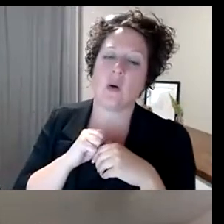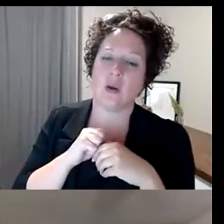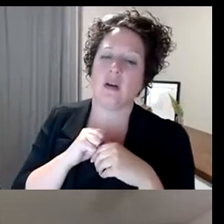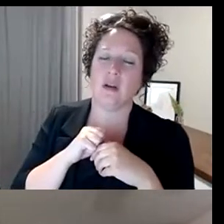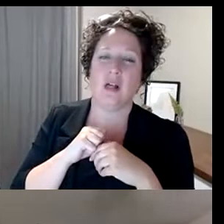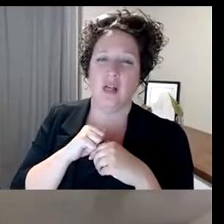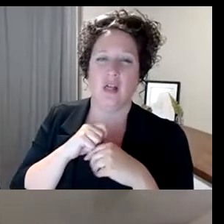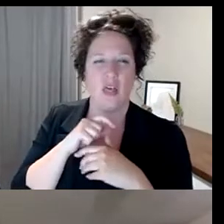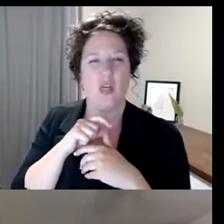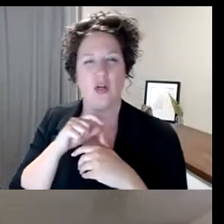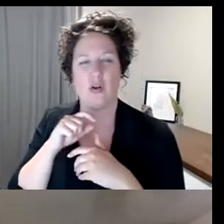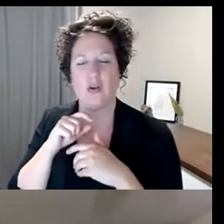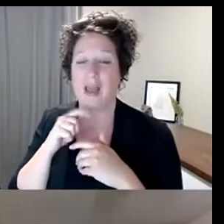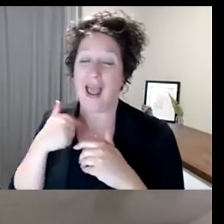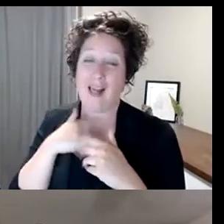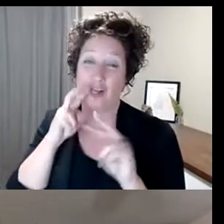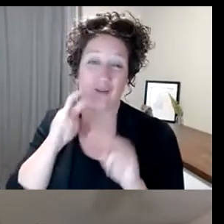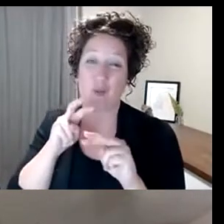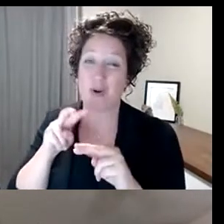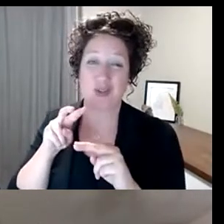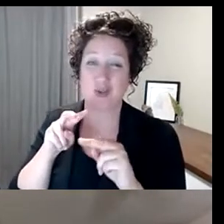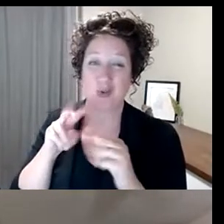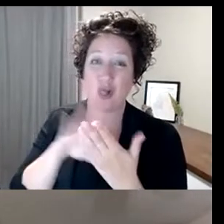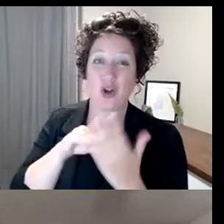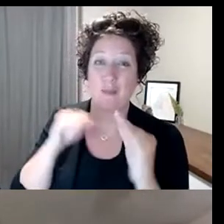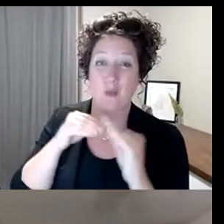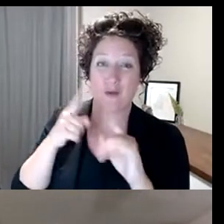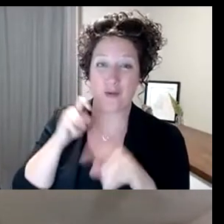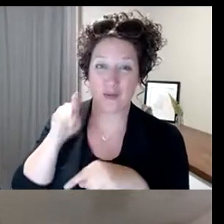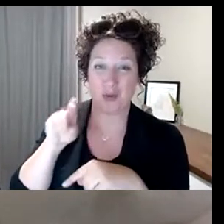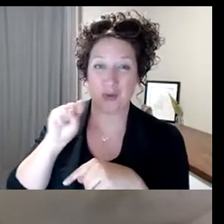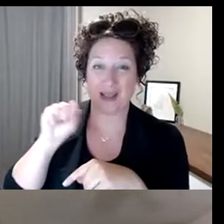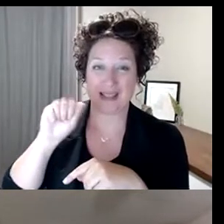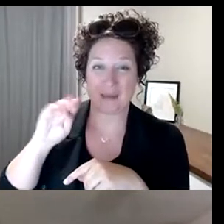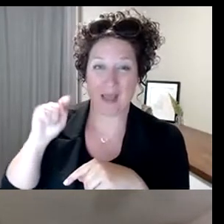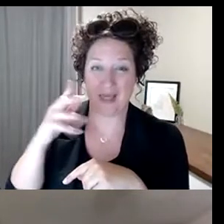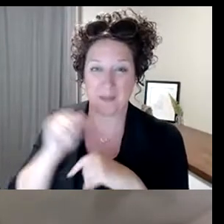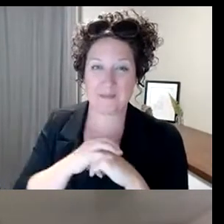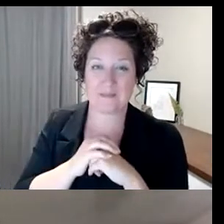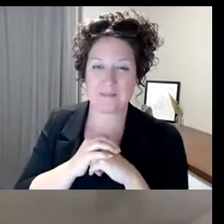lot. I look forward to learning more from you, Samantha.